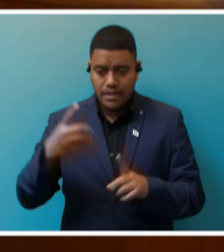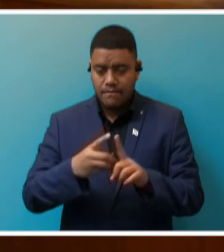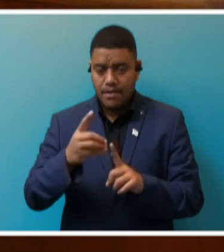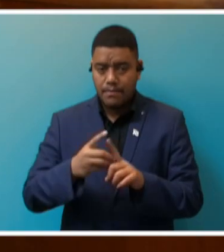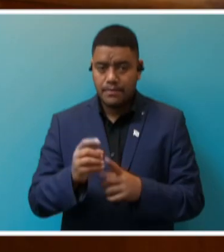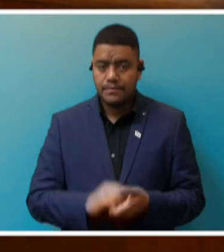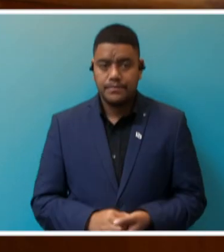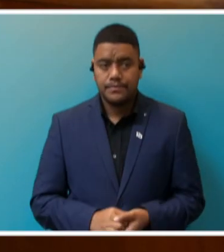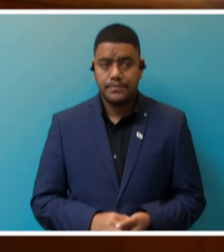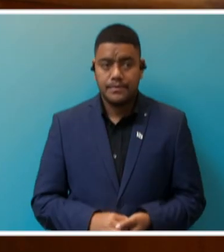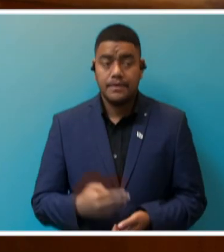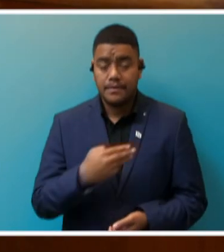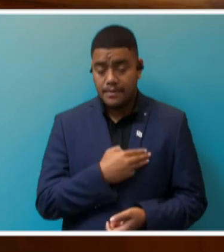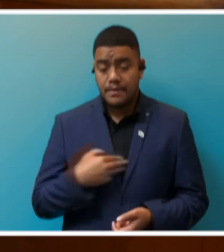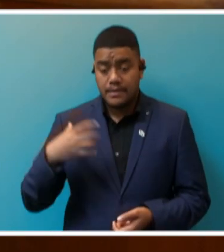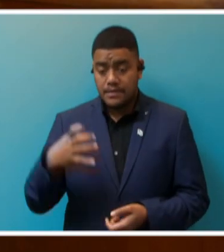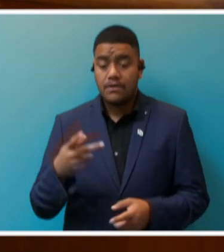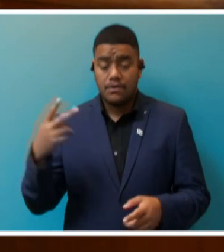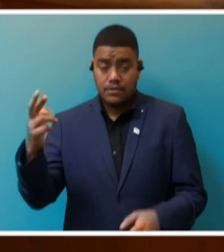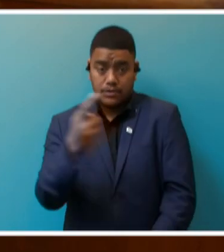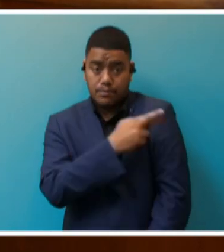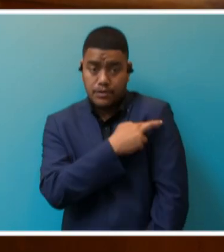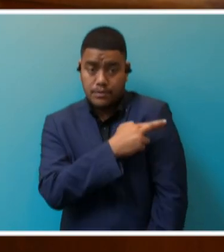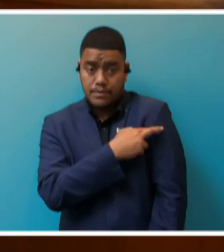The Speaker, sir, as the Minister responsible for